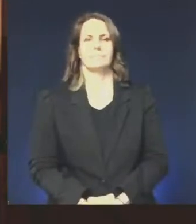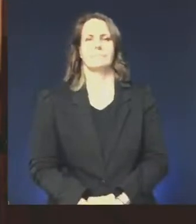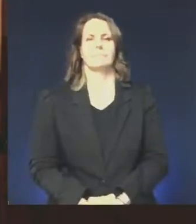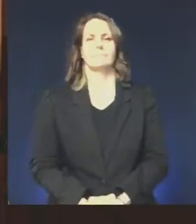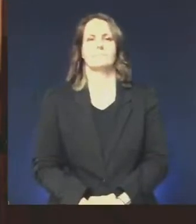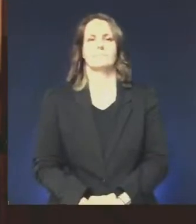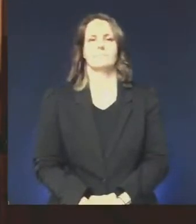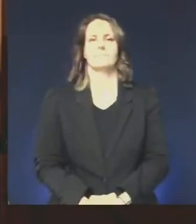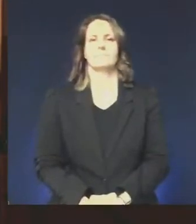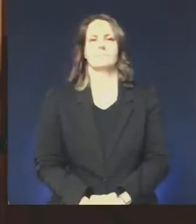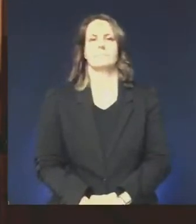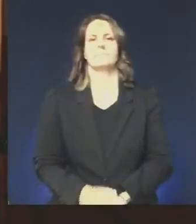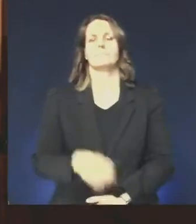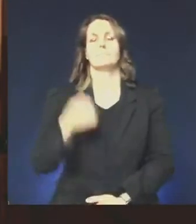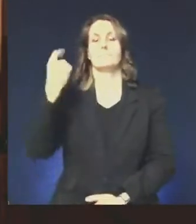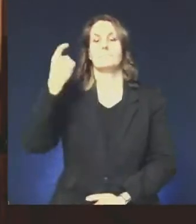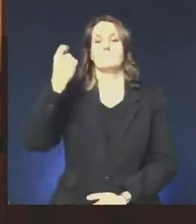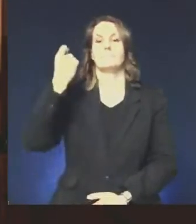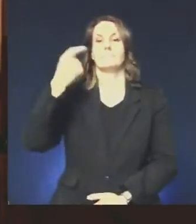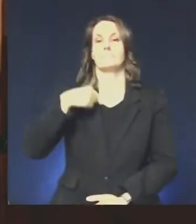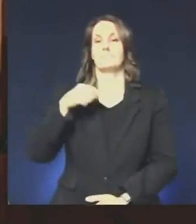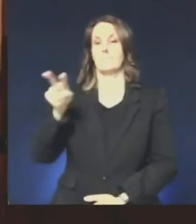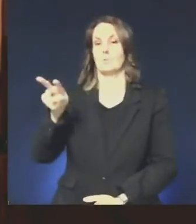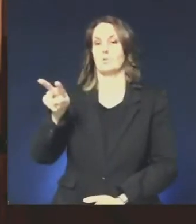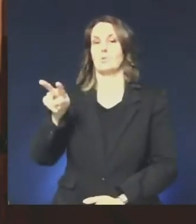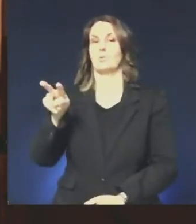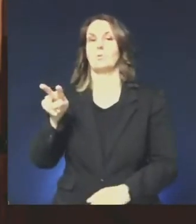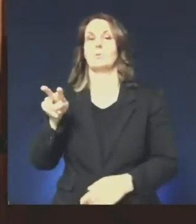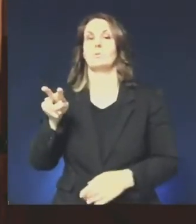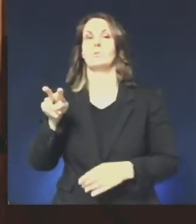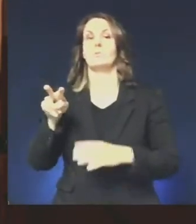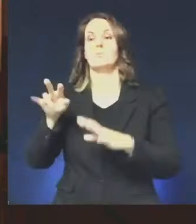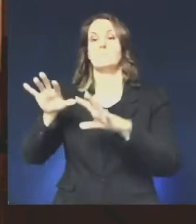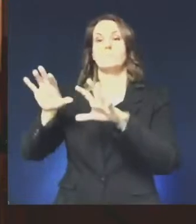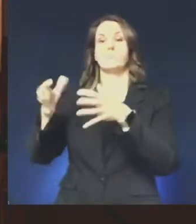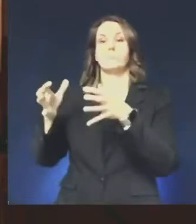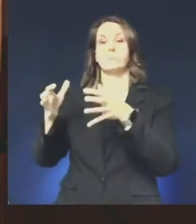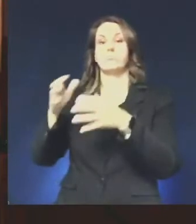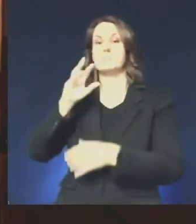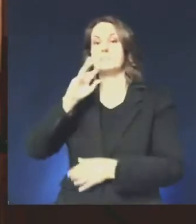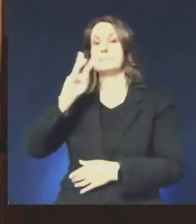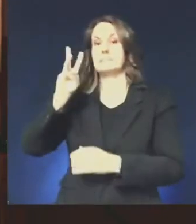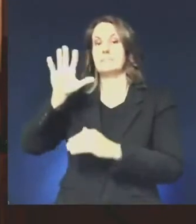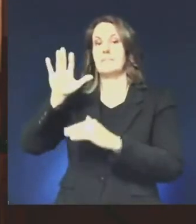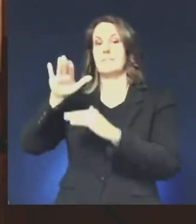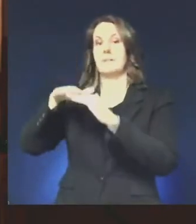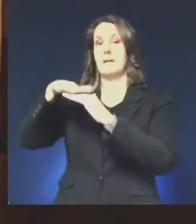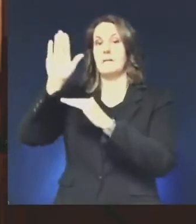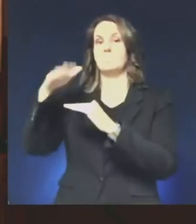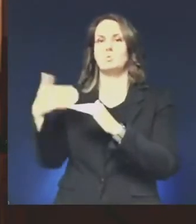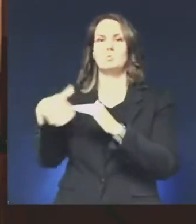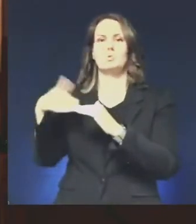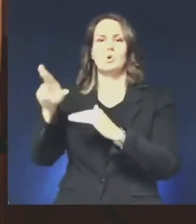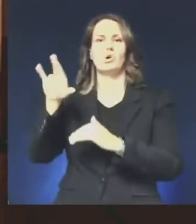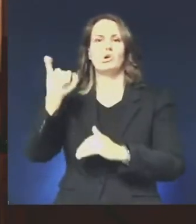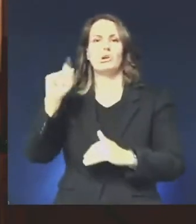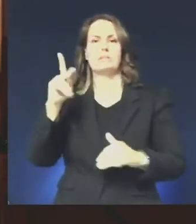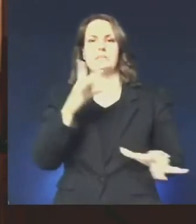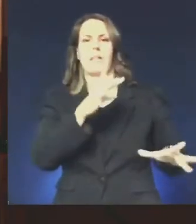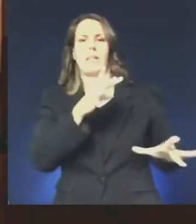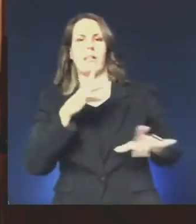folks who are 65 or older, they have the highest vaccination rate in the state of Wisconsin, somewhere